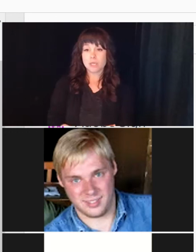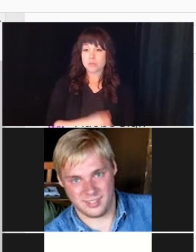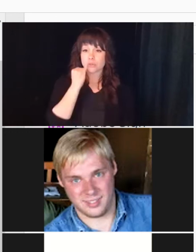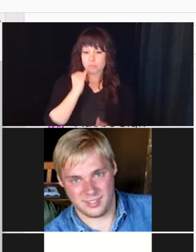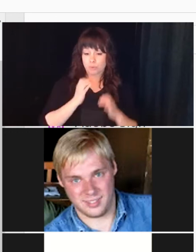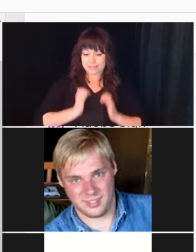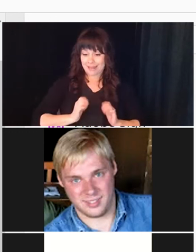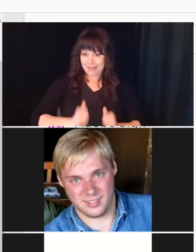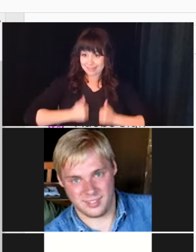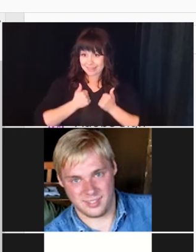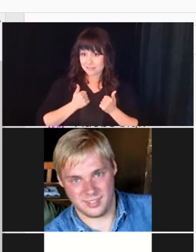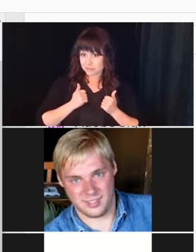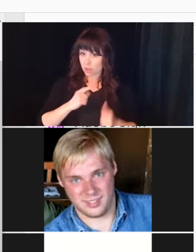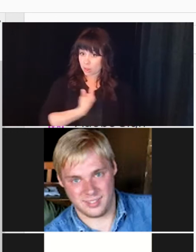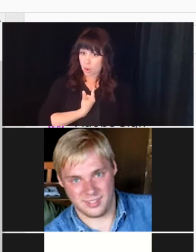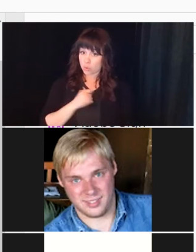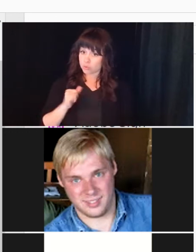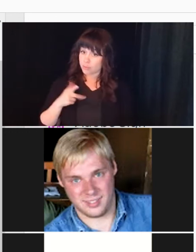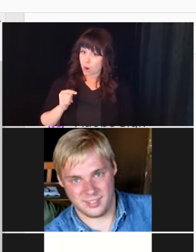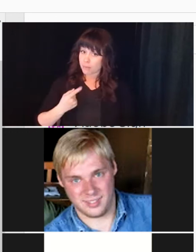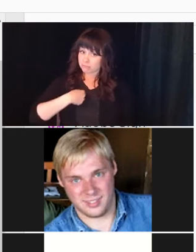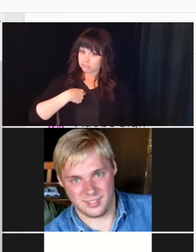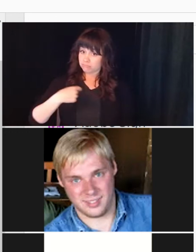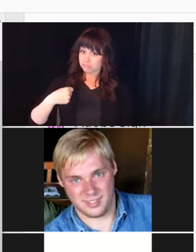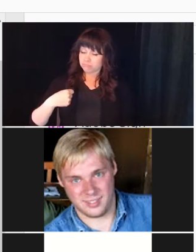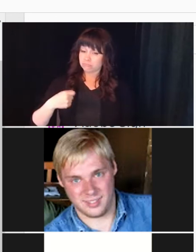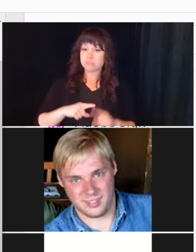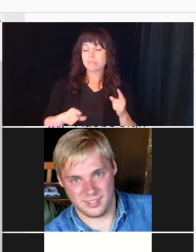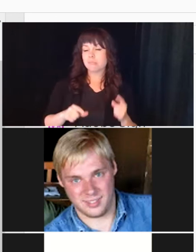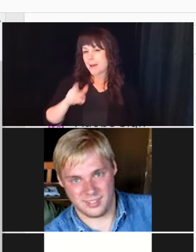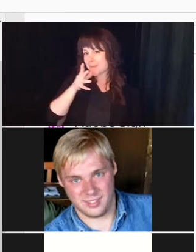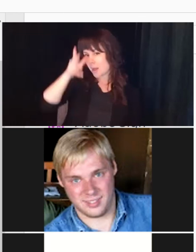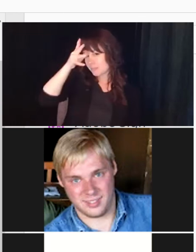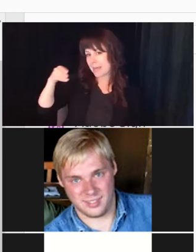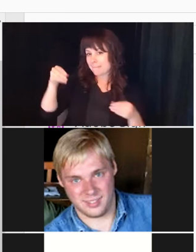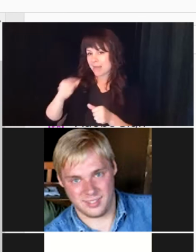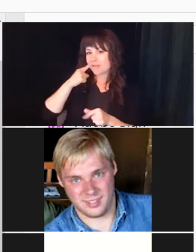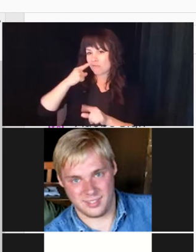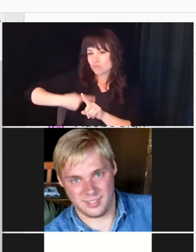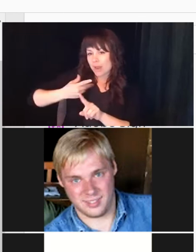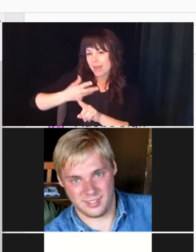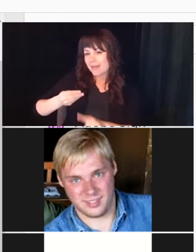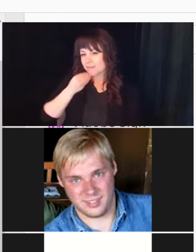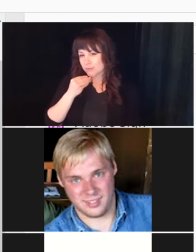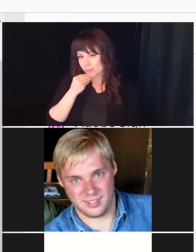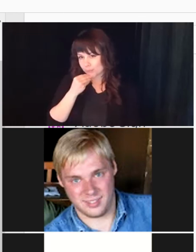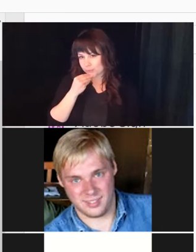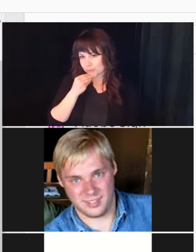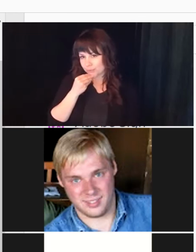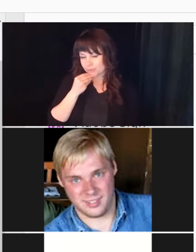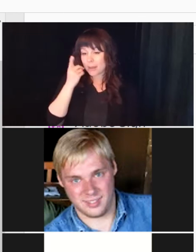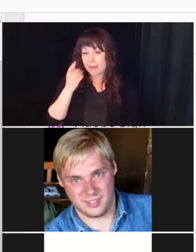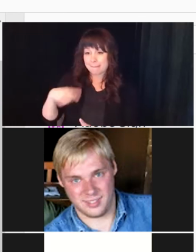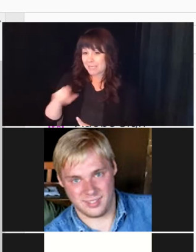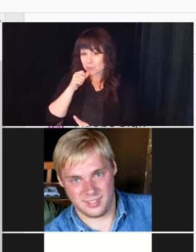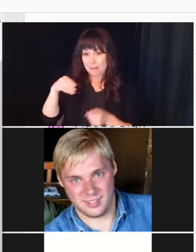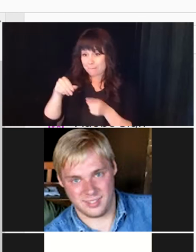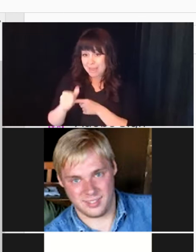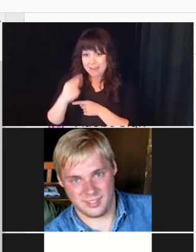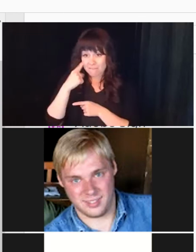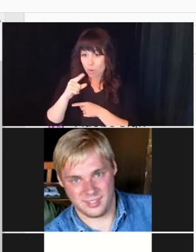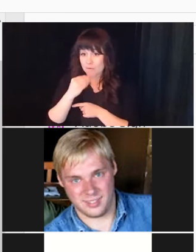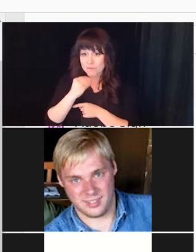own apartment, but mom and dad are paying for rent and food. Because they're not paying for food and shelter, Social Security is